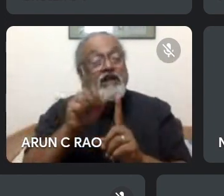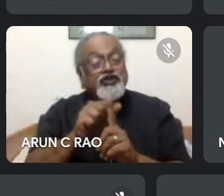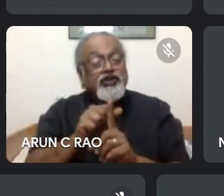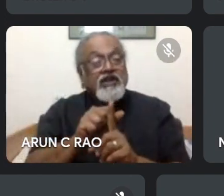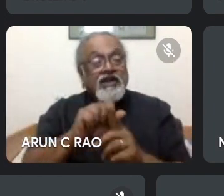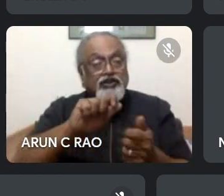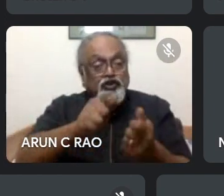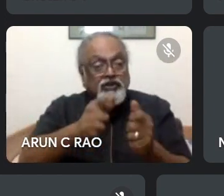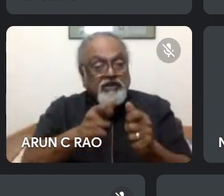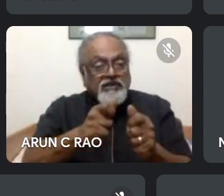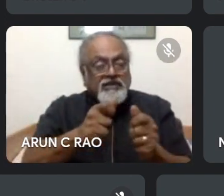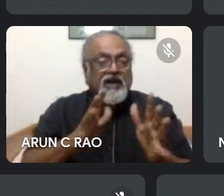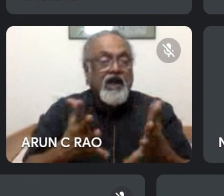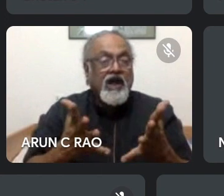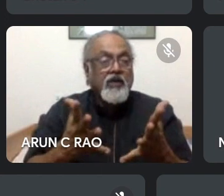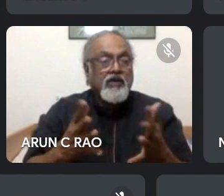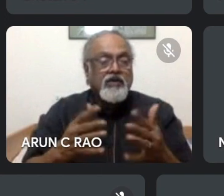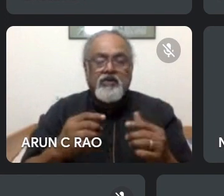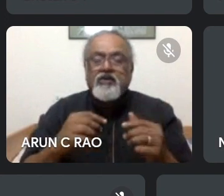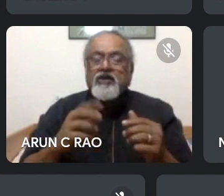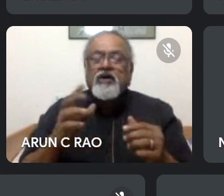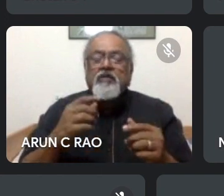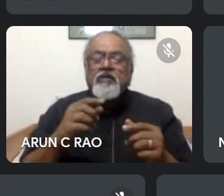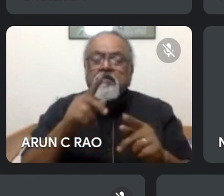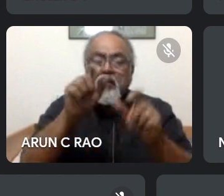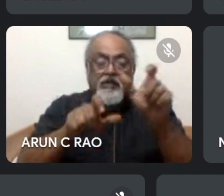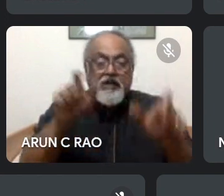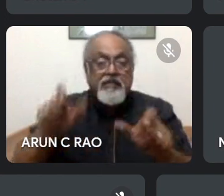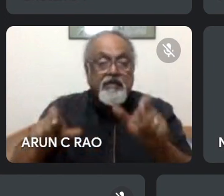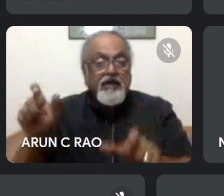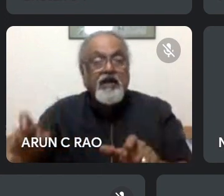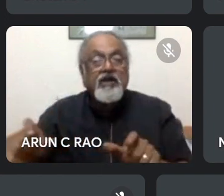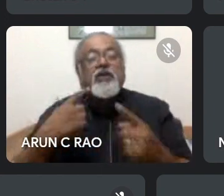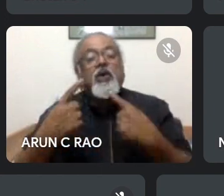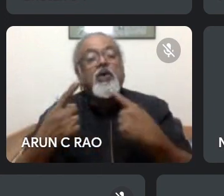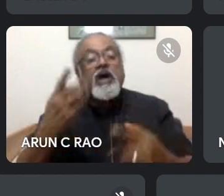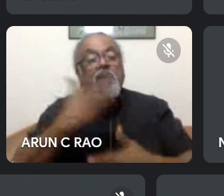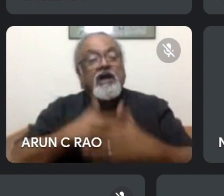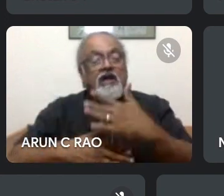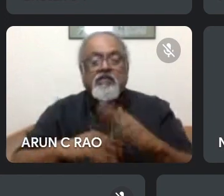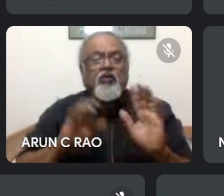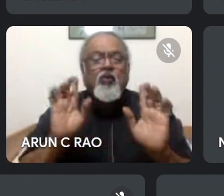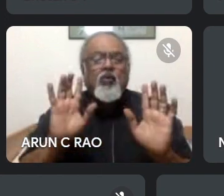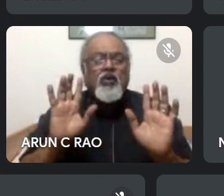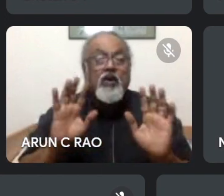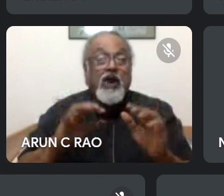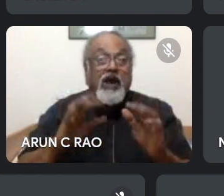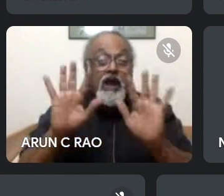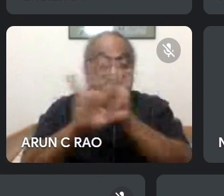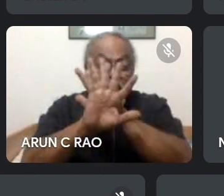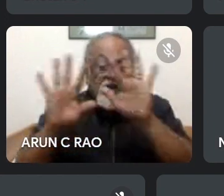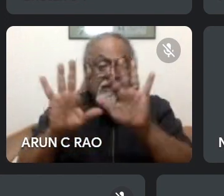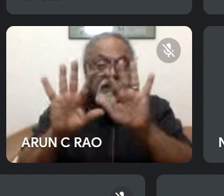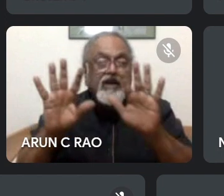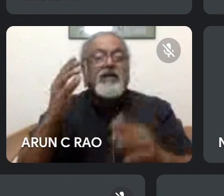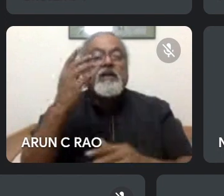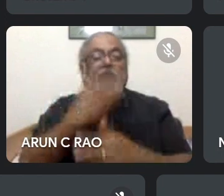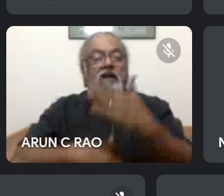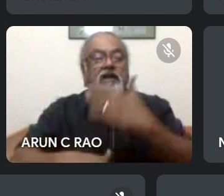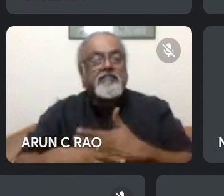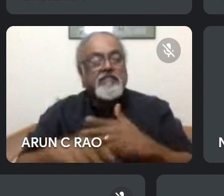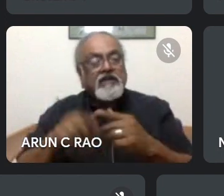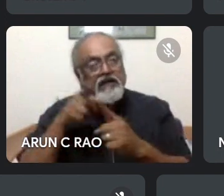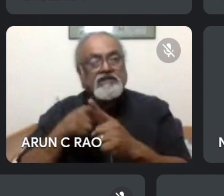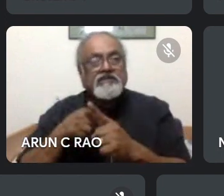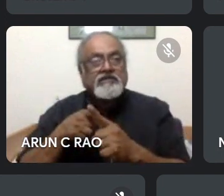start talking about not just disability, invisible disabilities in particular, because when we talk about disabilities, what